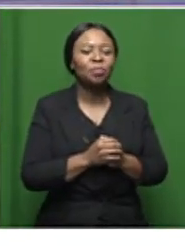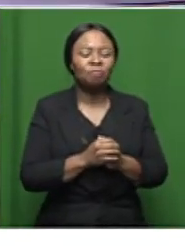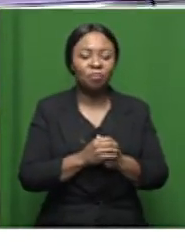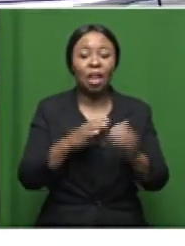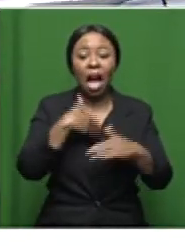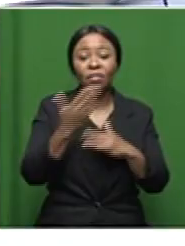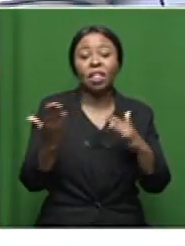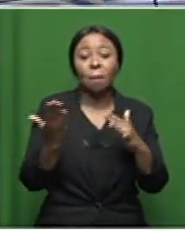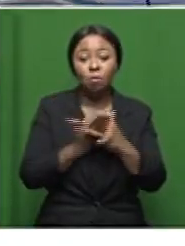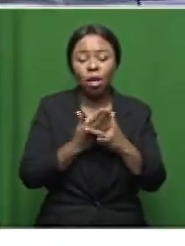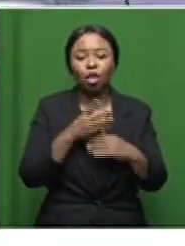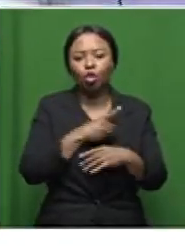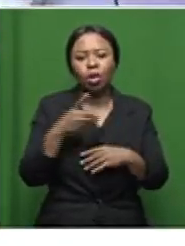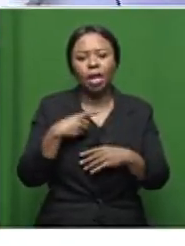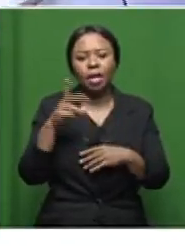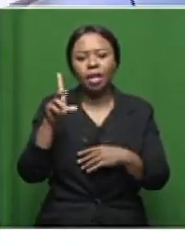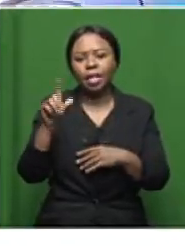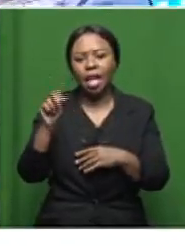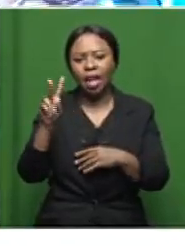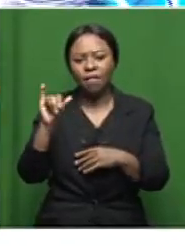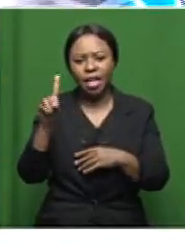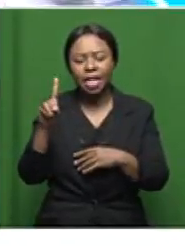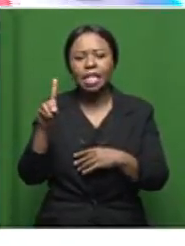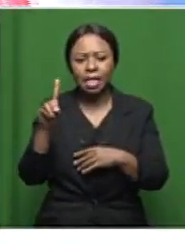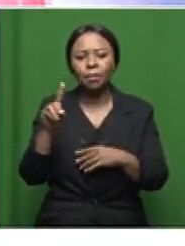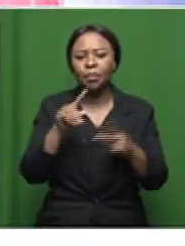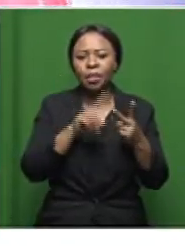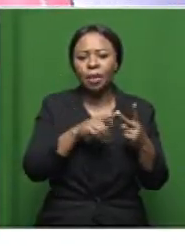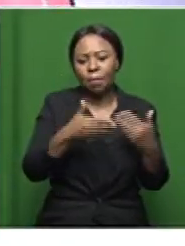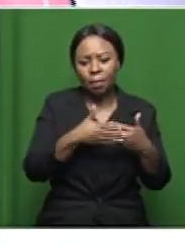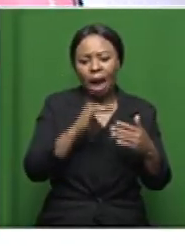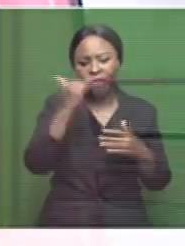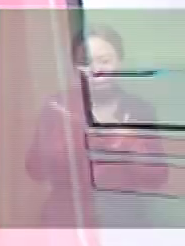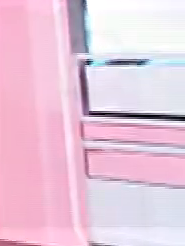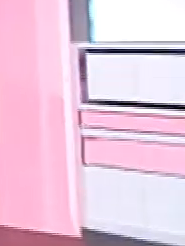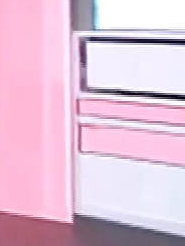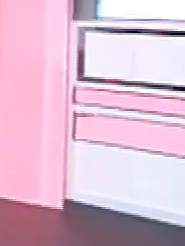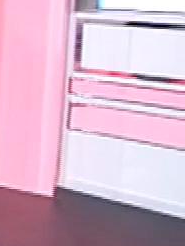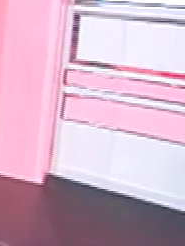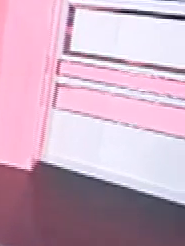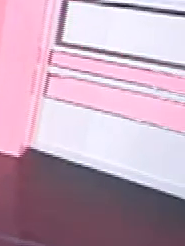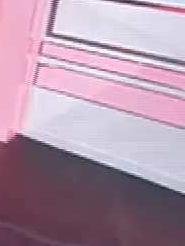After the break, we speak to Dr. David Maringa, an obstetrician and gynecologist. See you after the break.